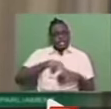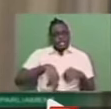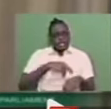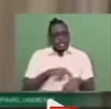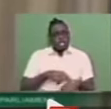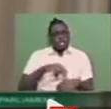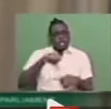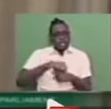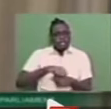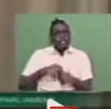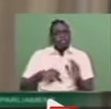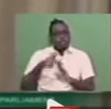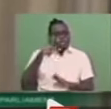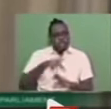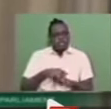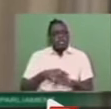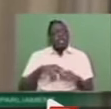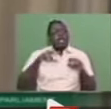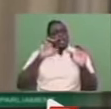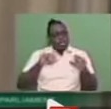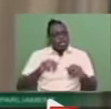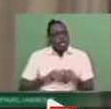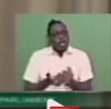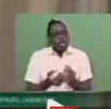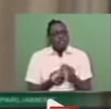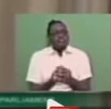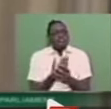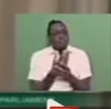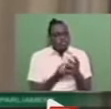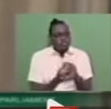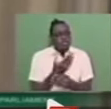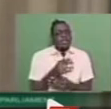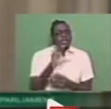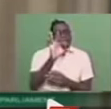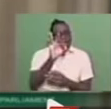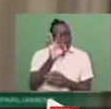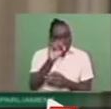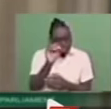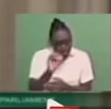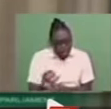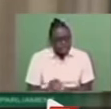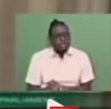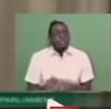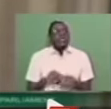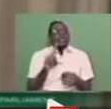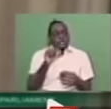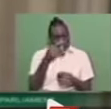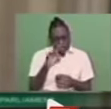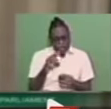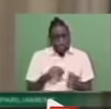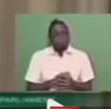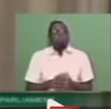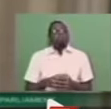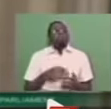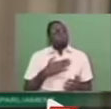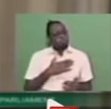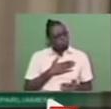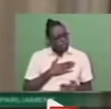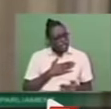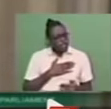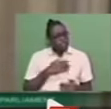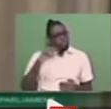I hear again now in this budget about the Laurent Manatee. We've been hearing about this Laurent Manatee field for